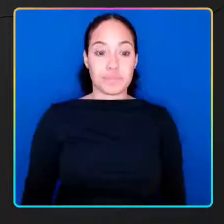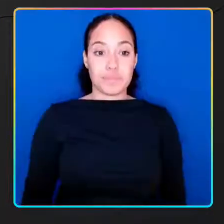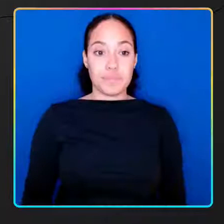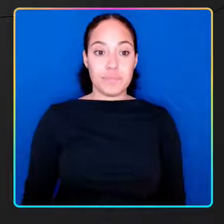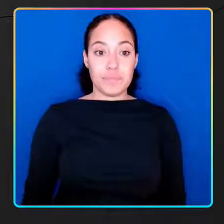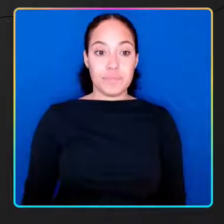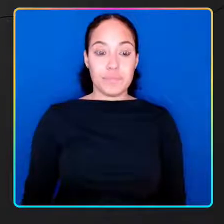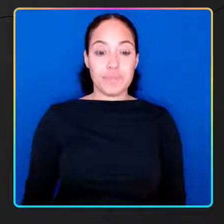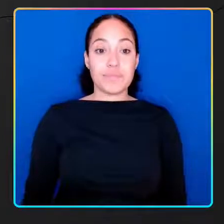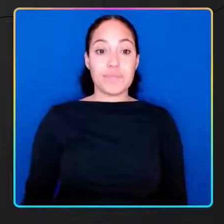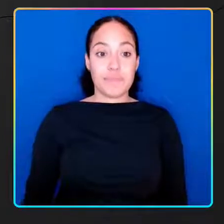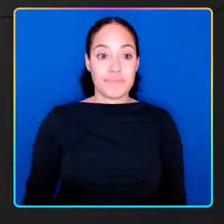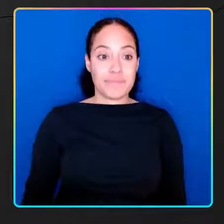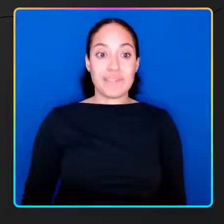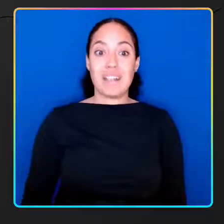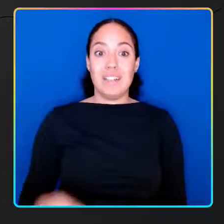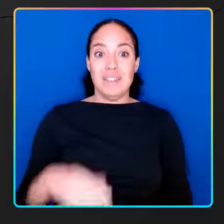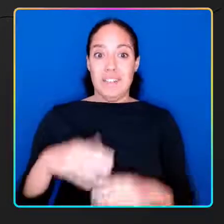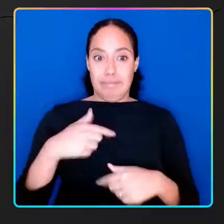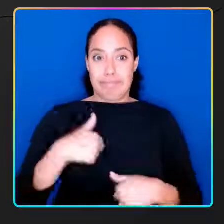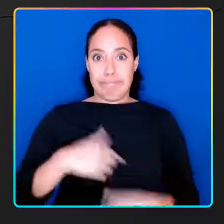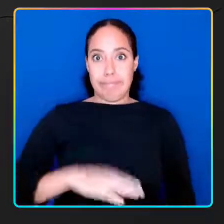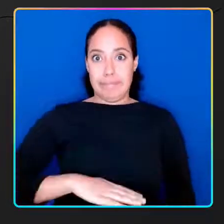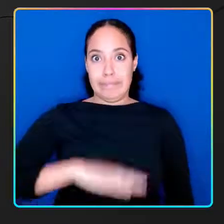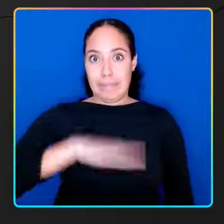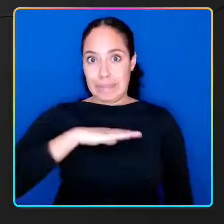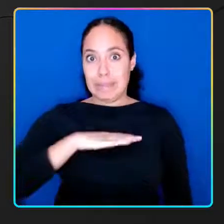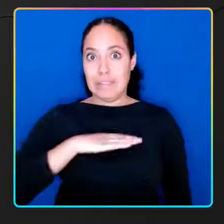far. Everyone else was 22.